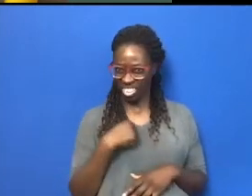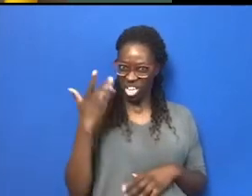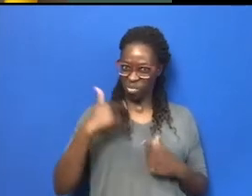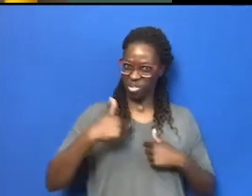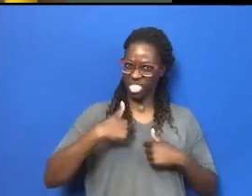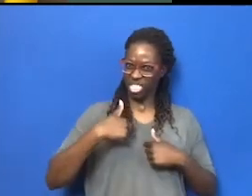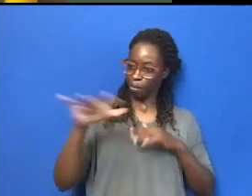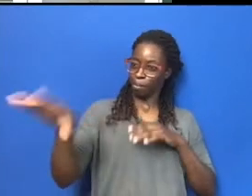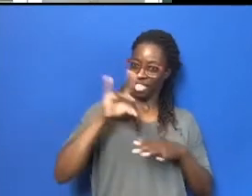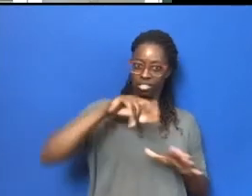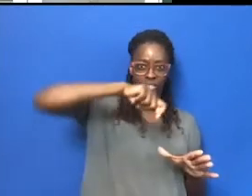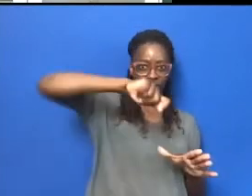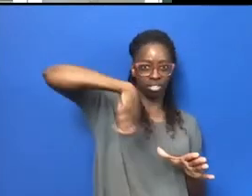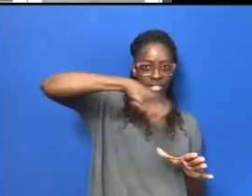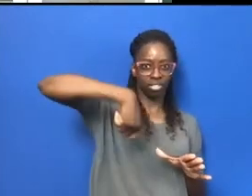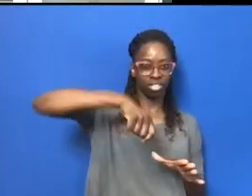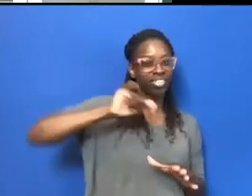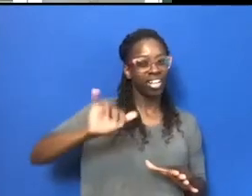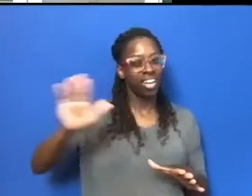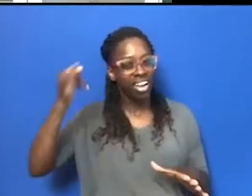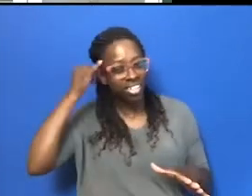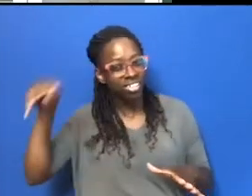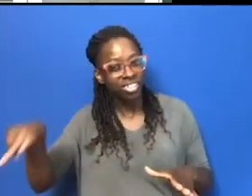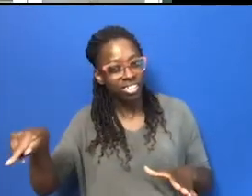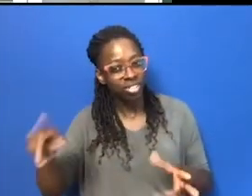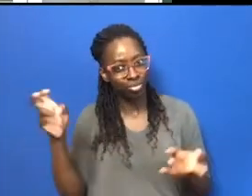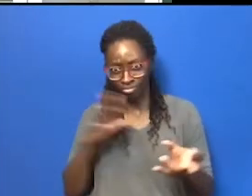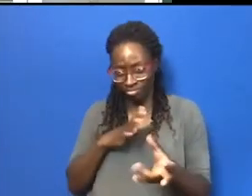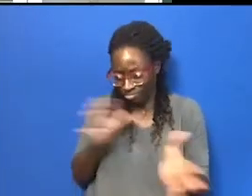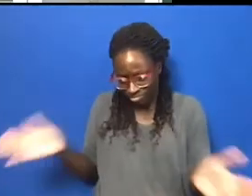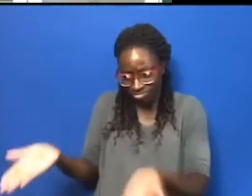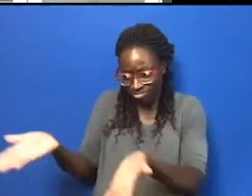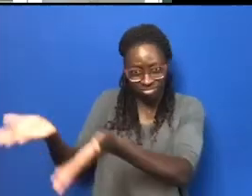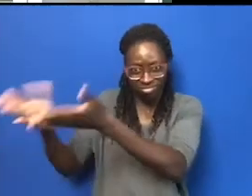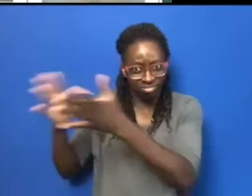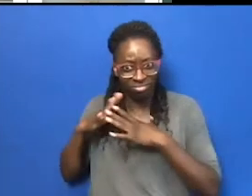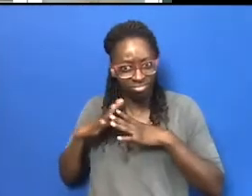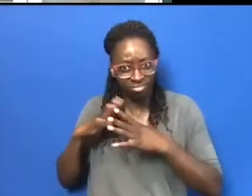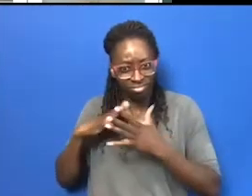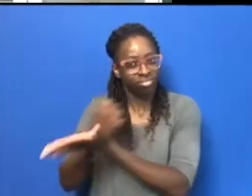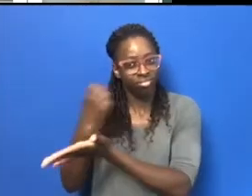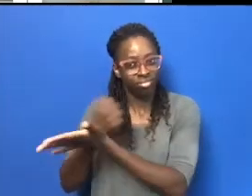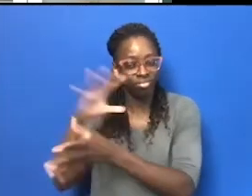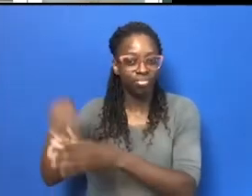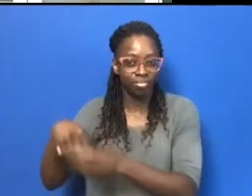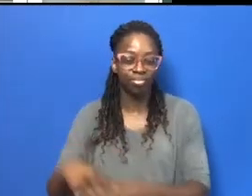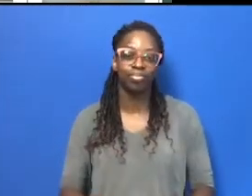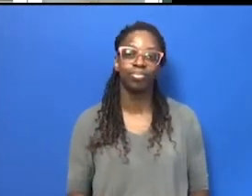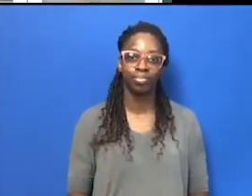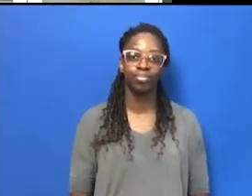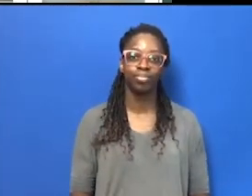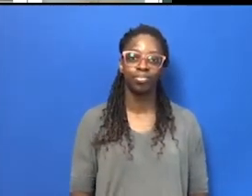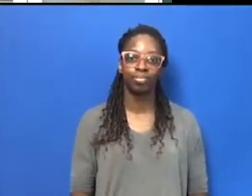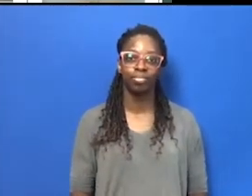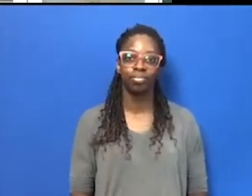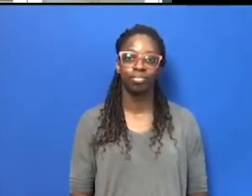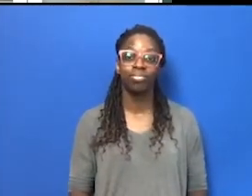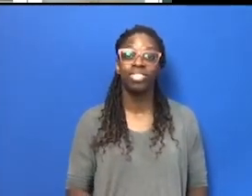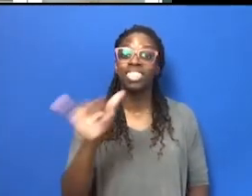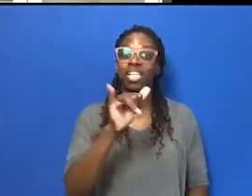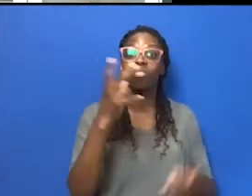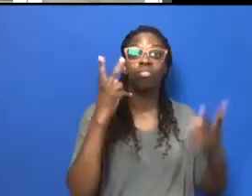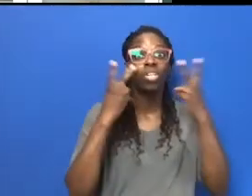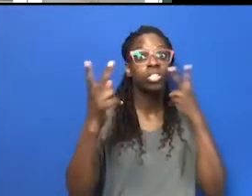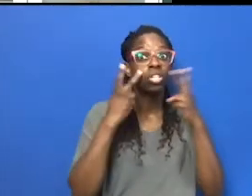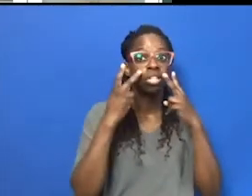is really important step to ensuring that children engage in STEM learning. We also want to provide visuals. Visuals are very